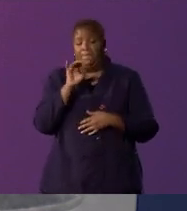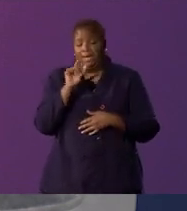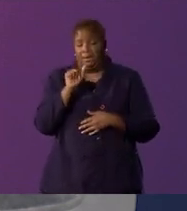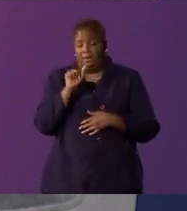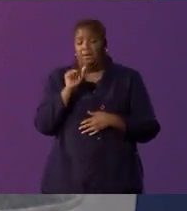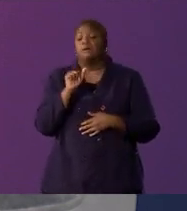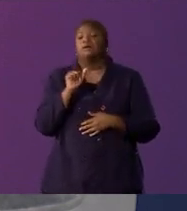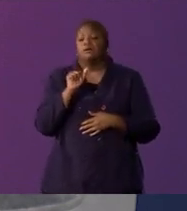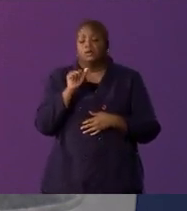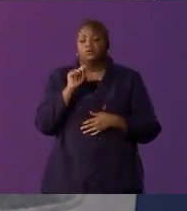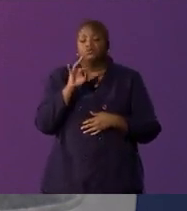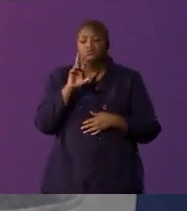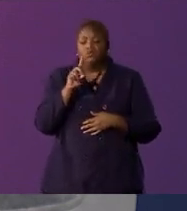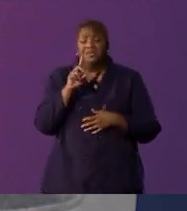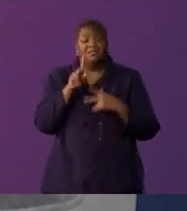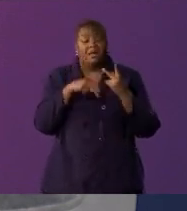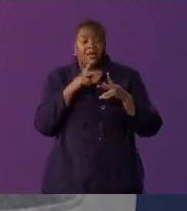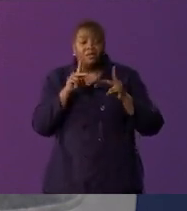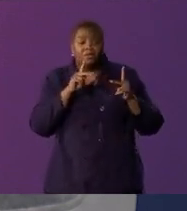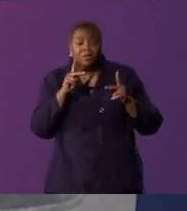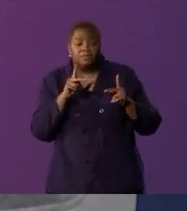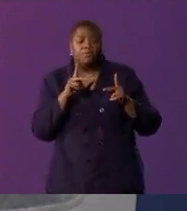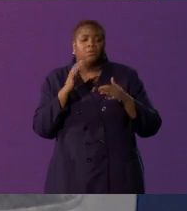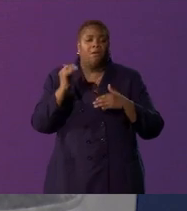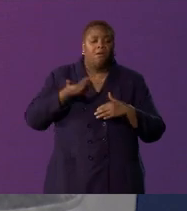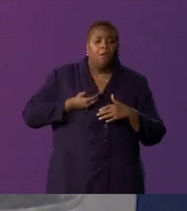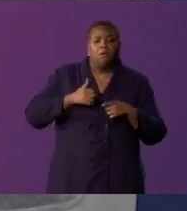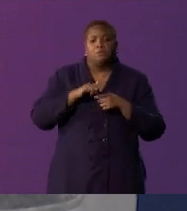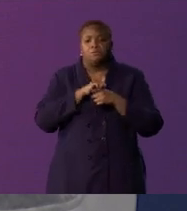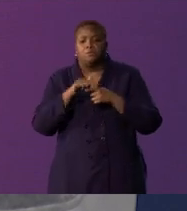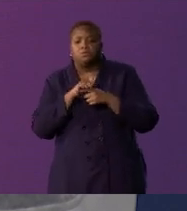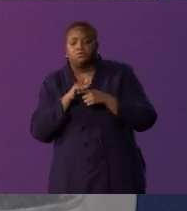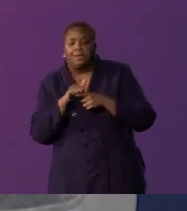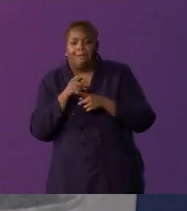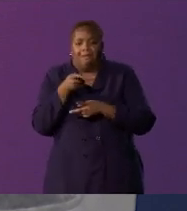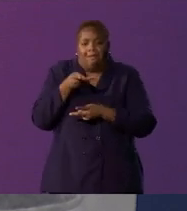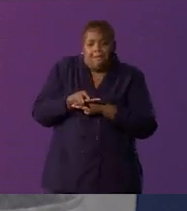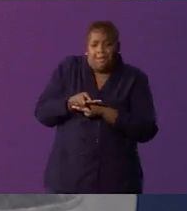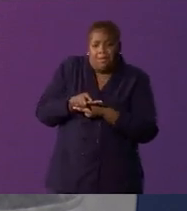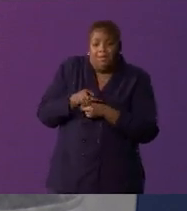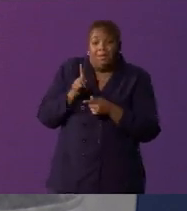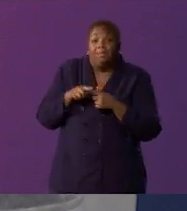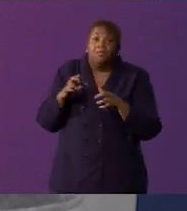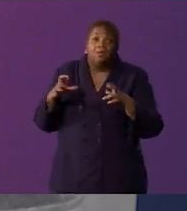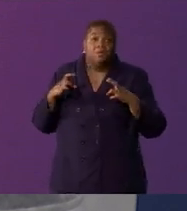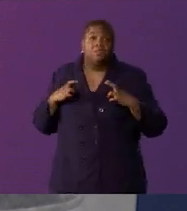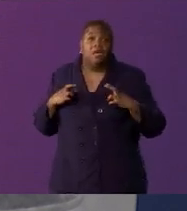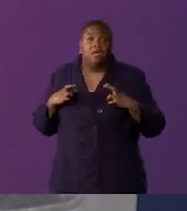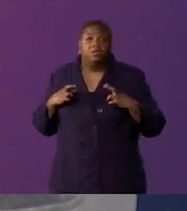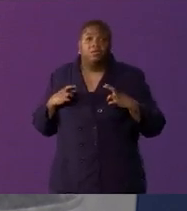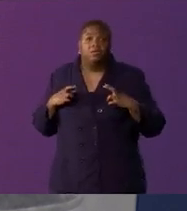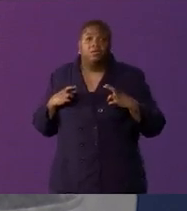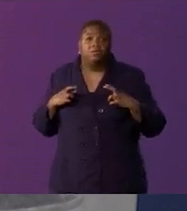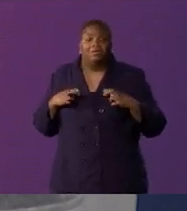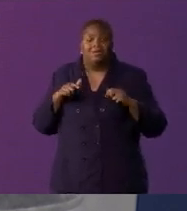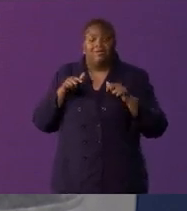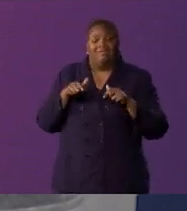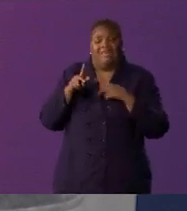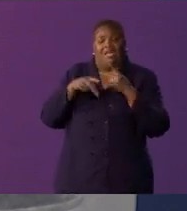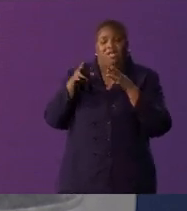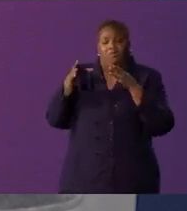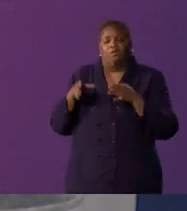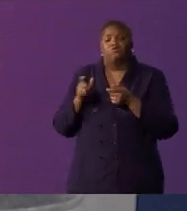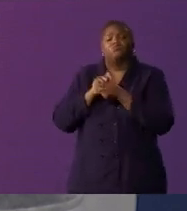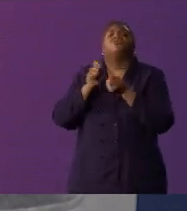hire, train, develop, retain, and then retire is going to change over this